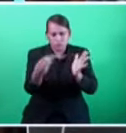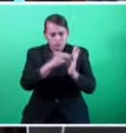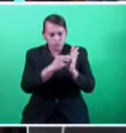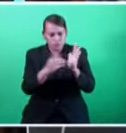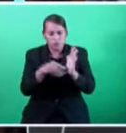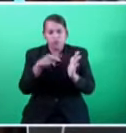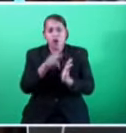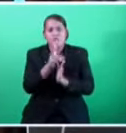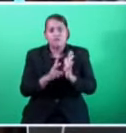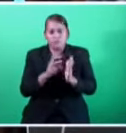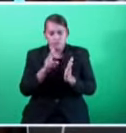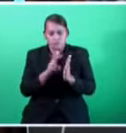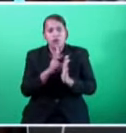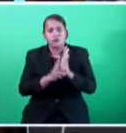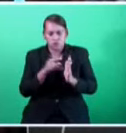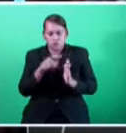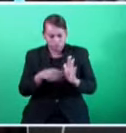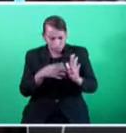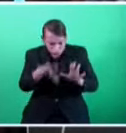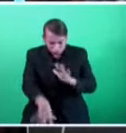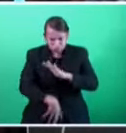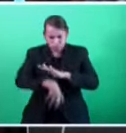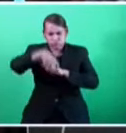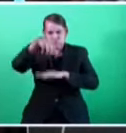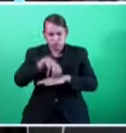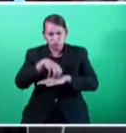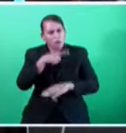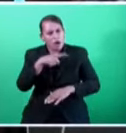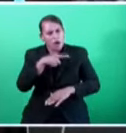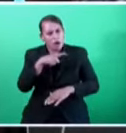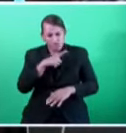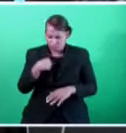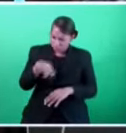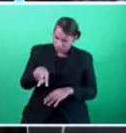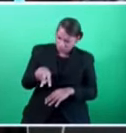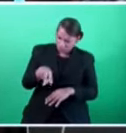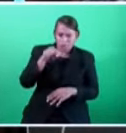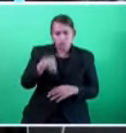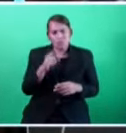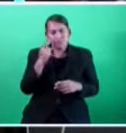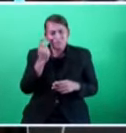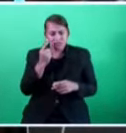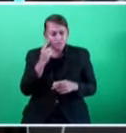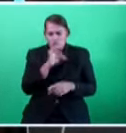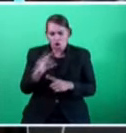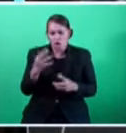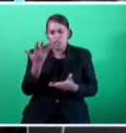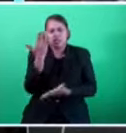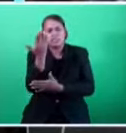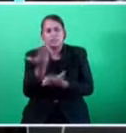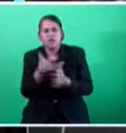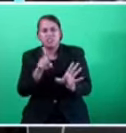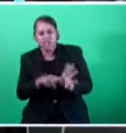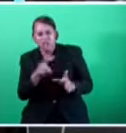extracted, because when we do an EIA, the EIA is not based on the number of years. The EIA is based